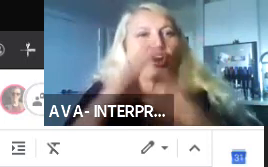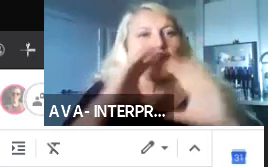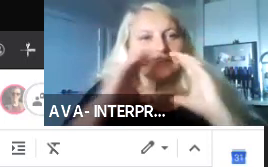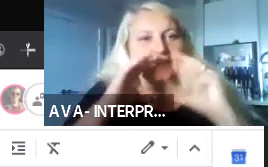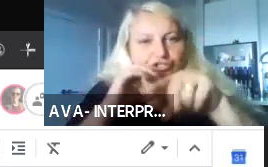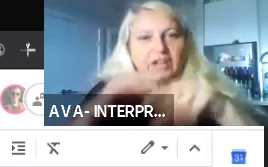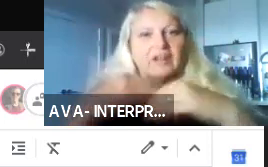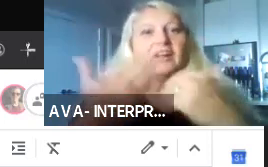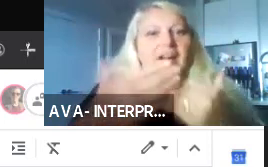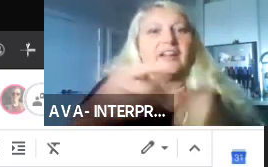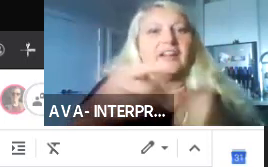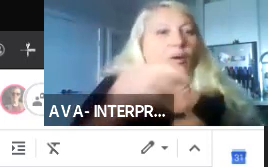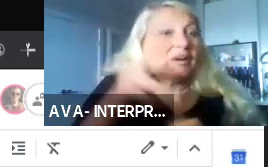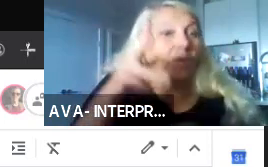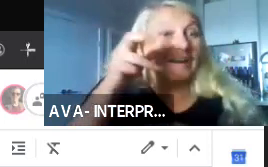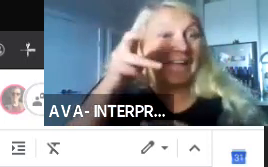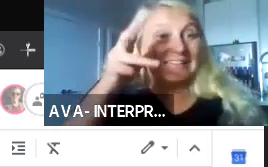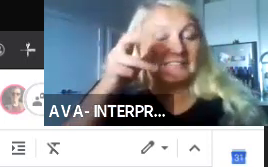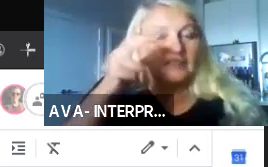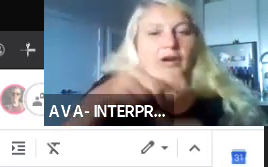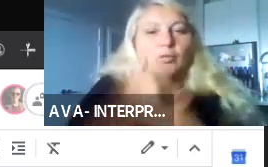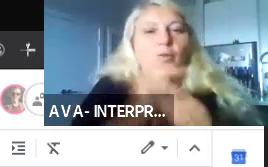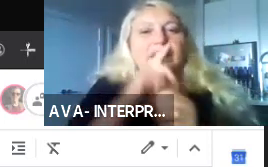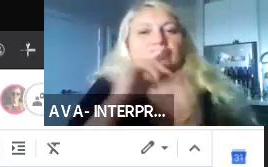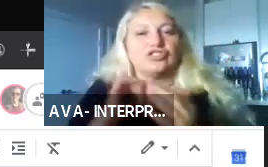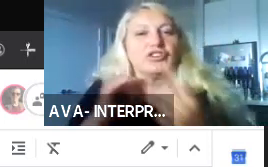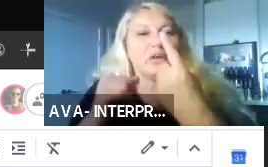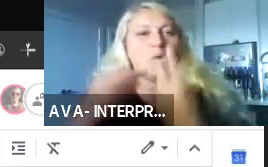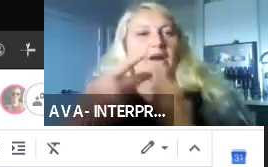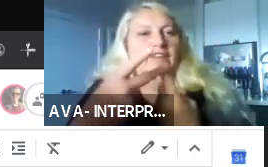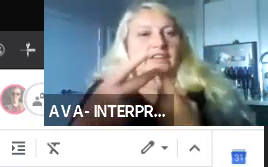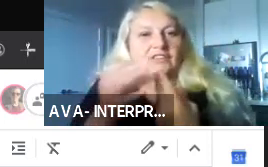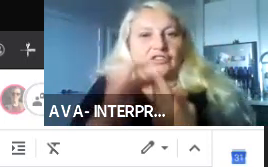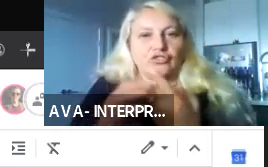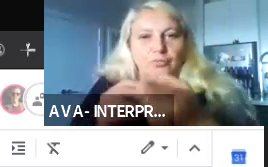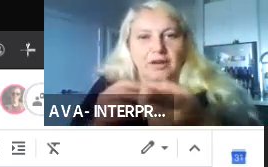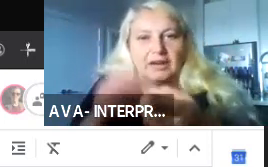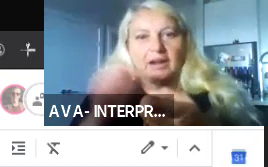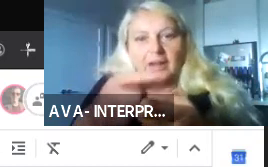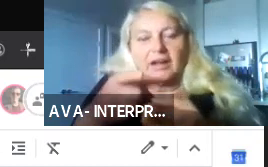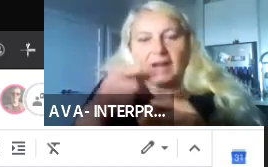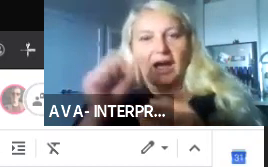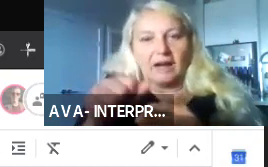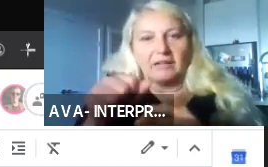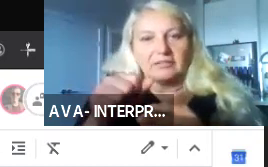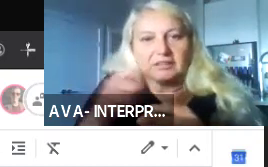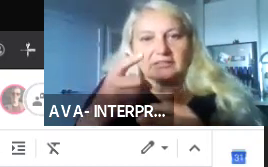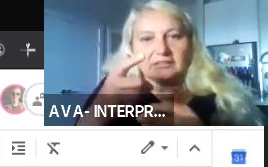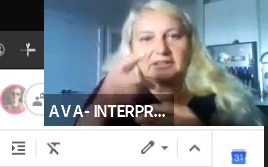part of our conversation or at least hear it, we'll make sure that one of us that's interpreting